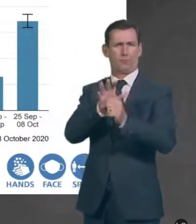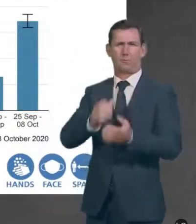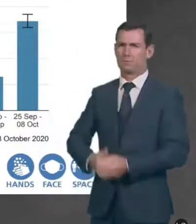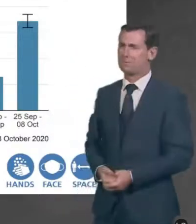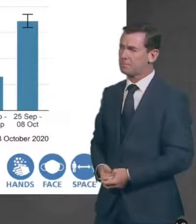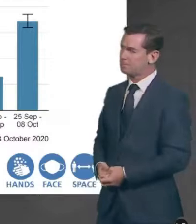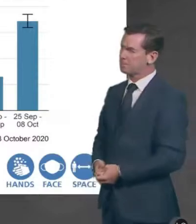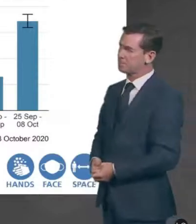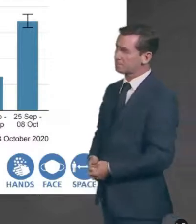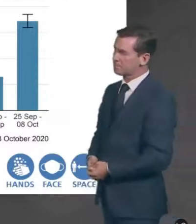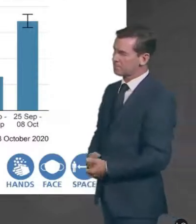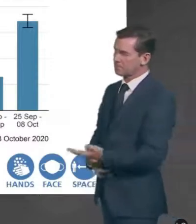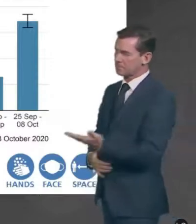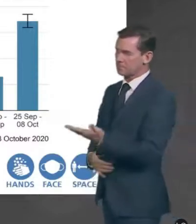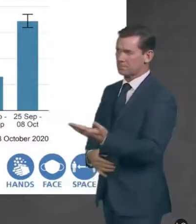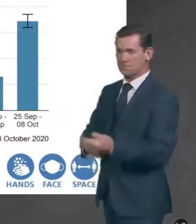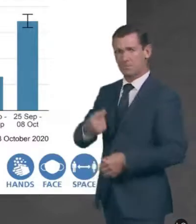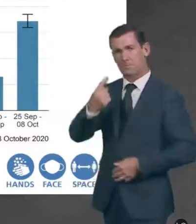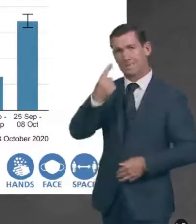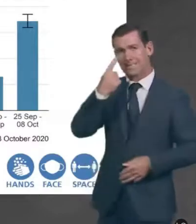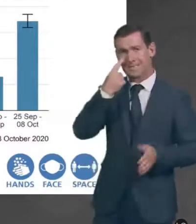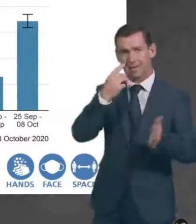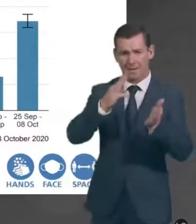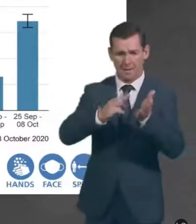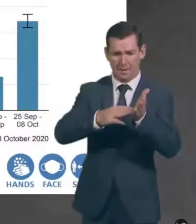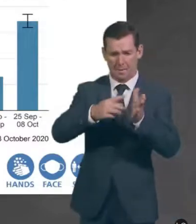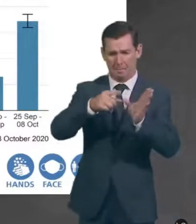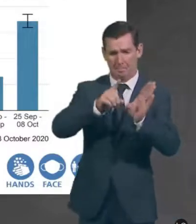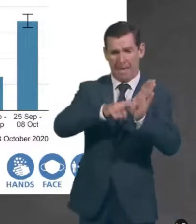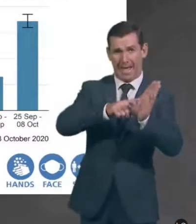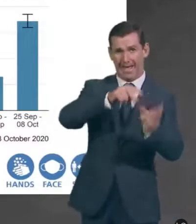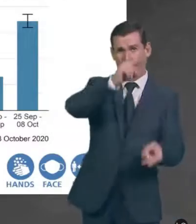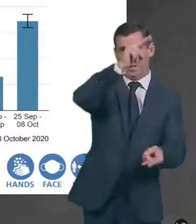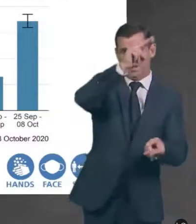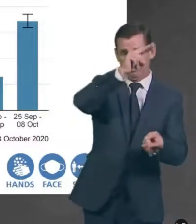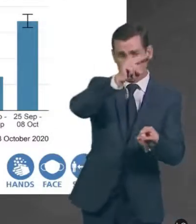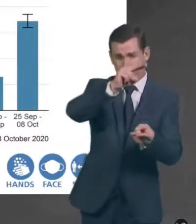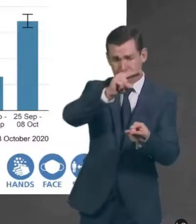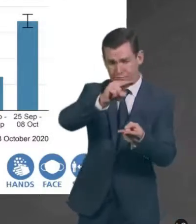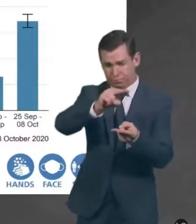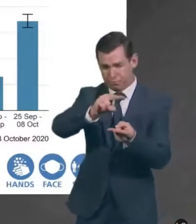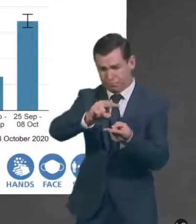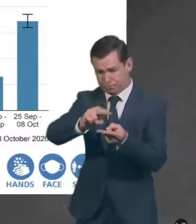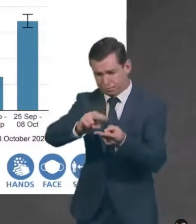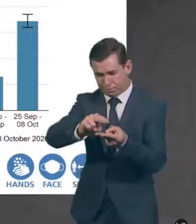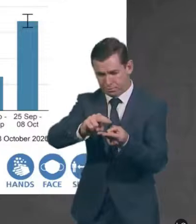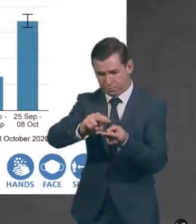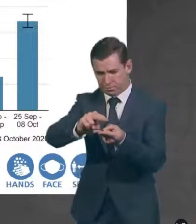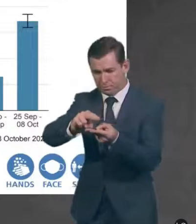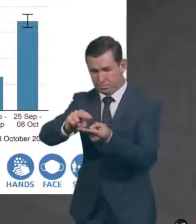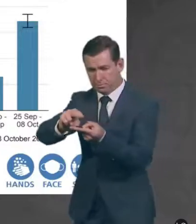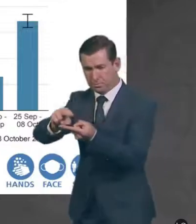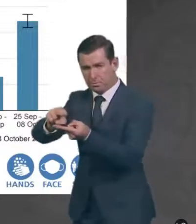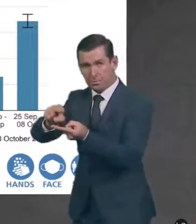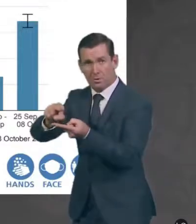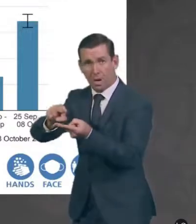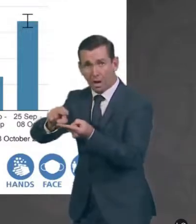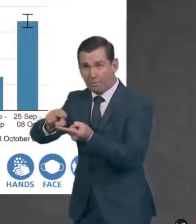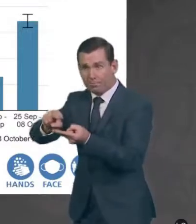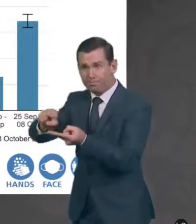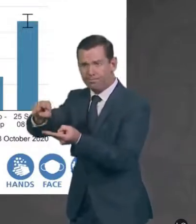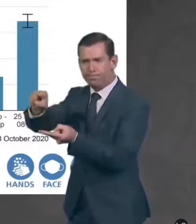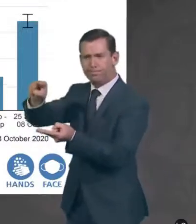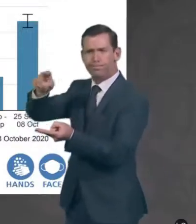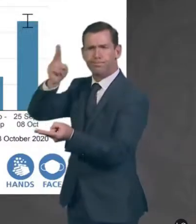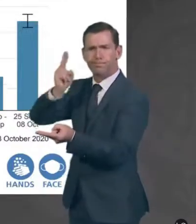the numbers went down and they got down to quite low levels over July and August, but then began to creep up during August and